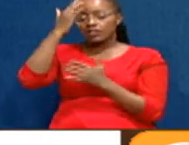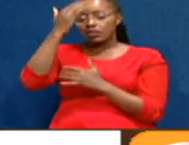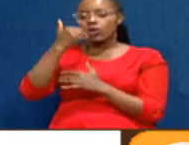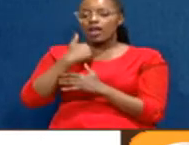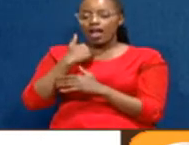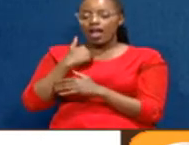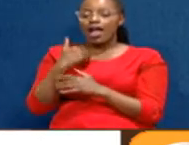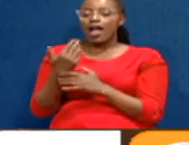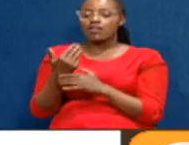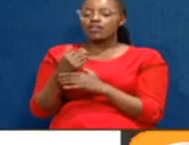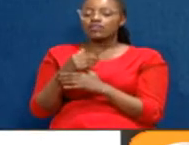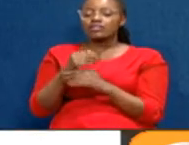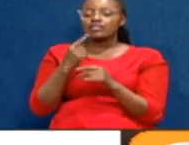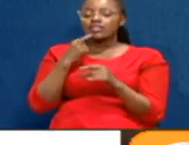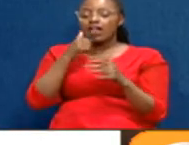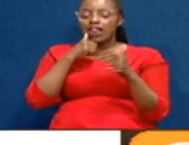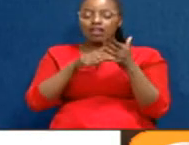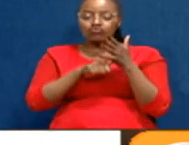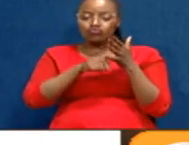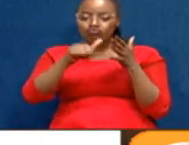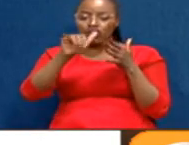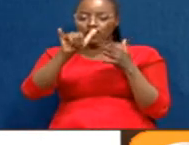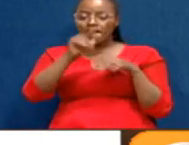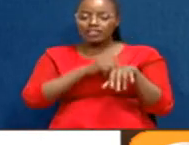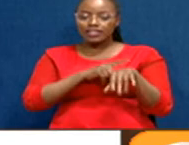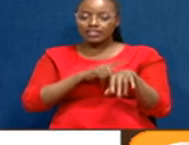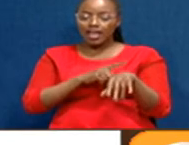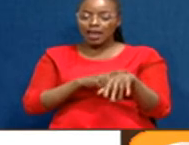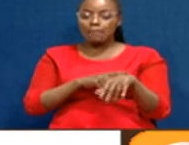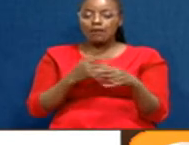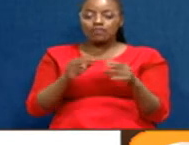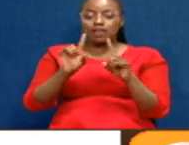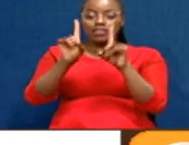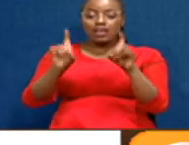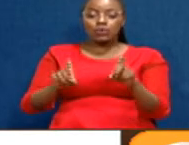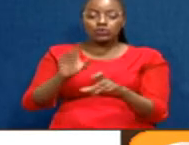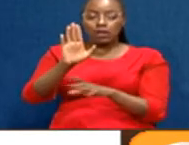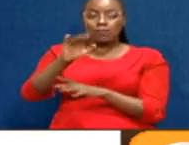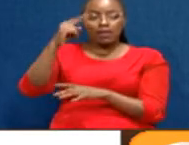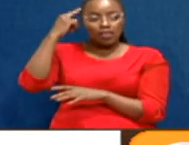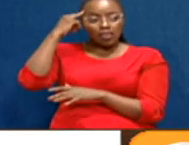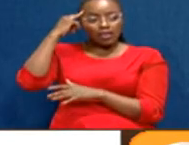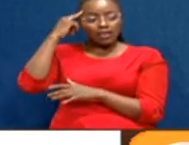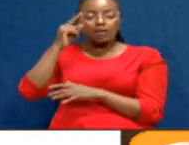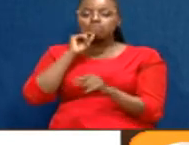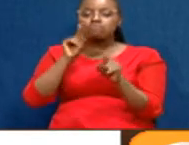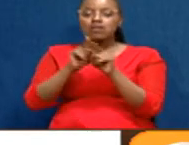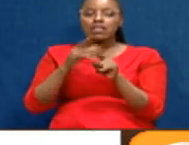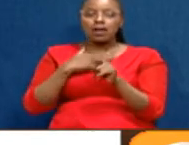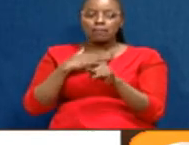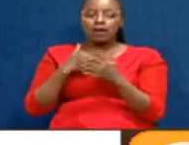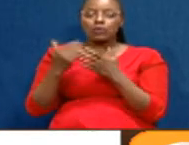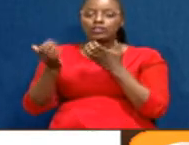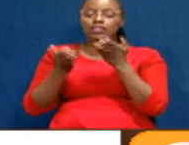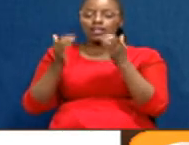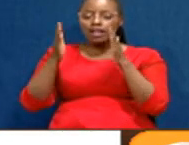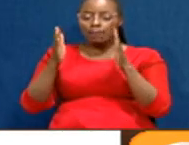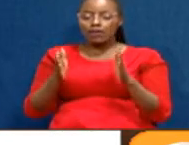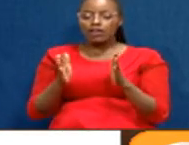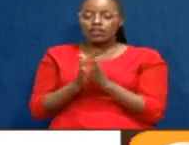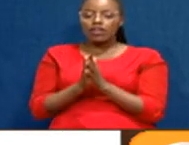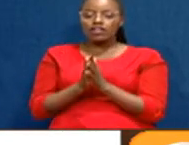were gray-listed at that time. So your question, I think your question, my brother, who is an entrepreneur,